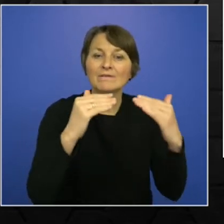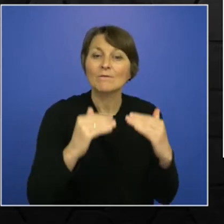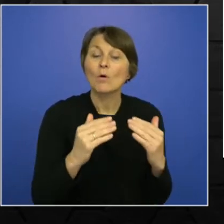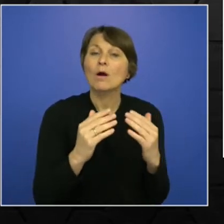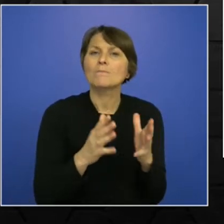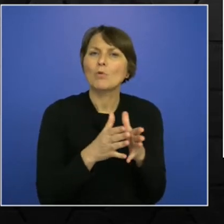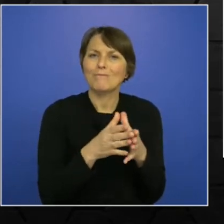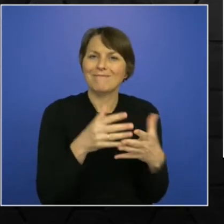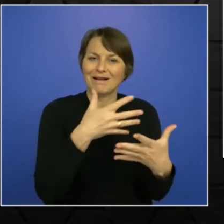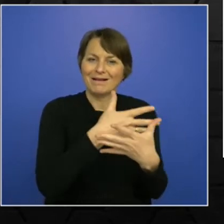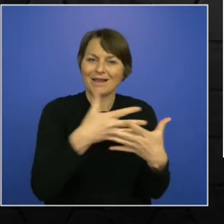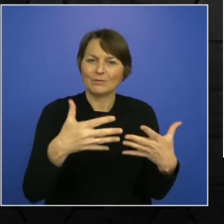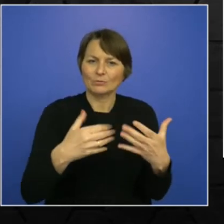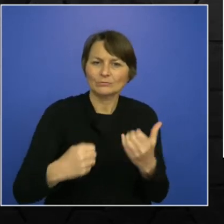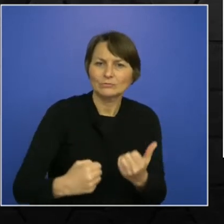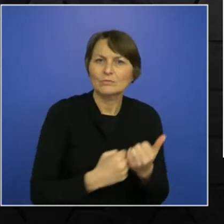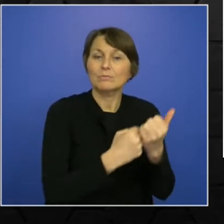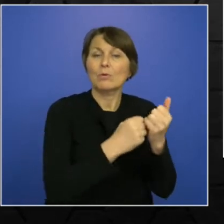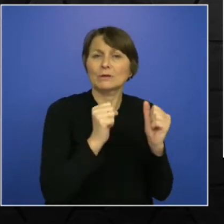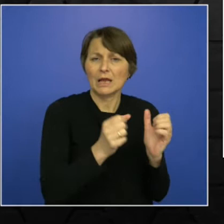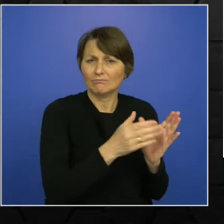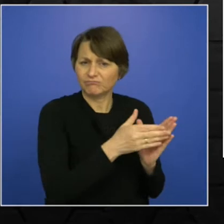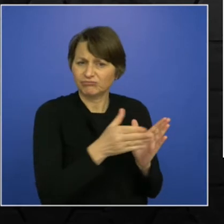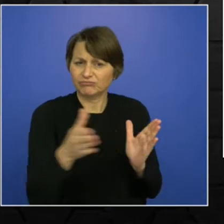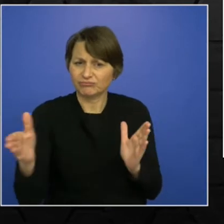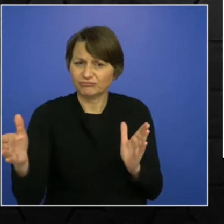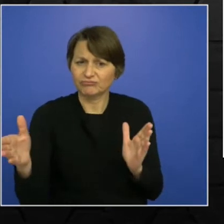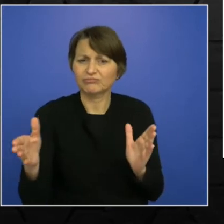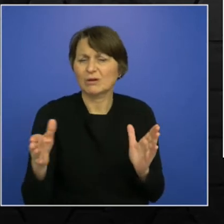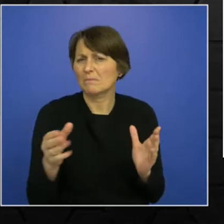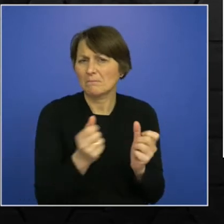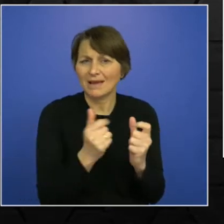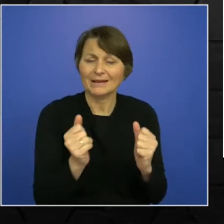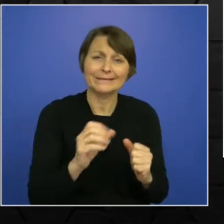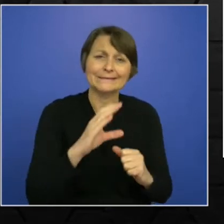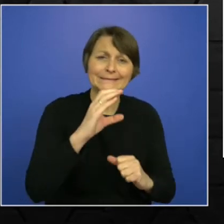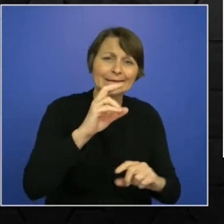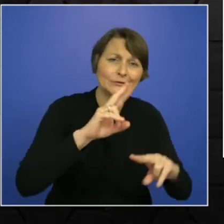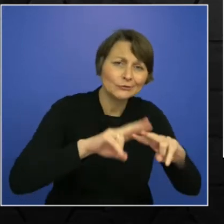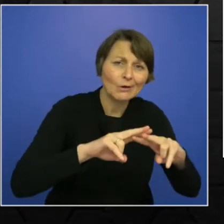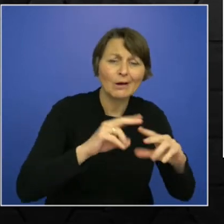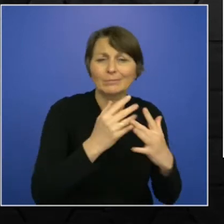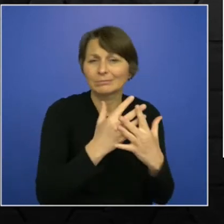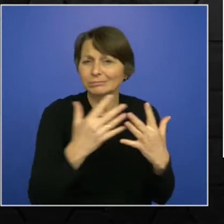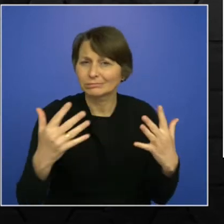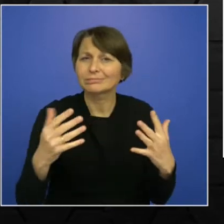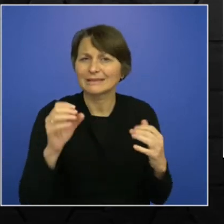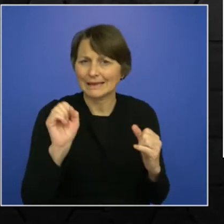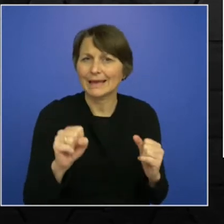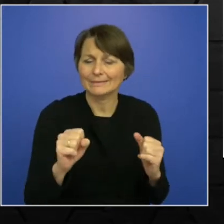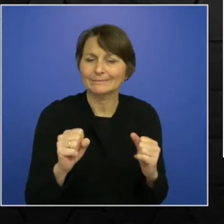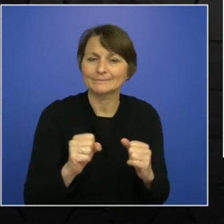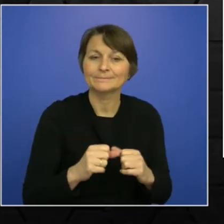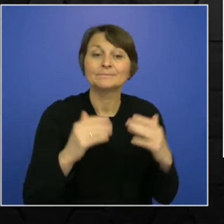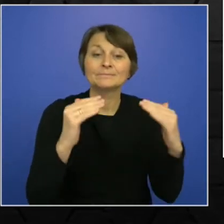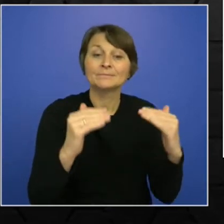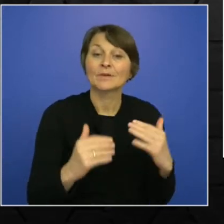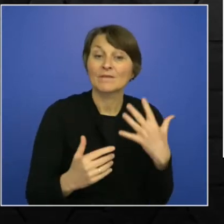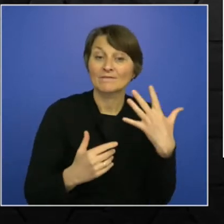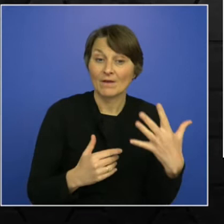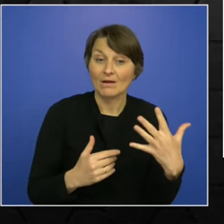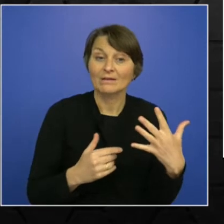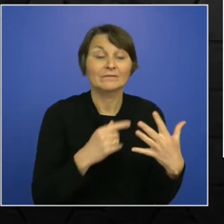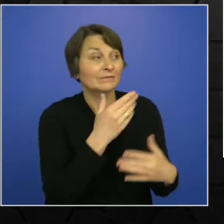R, .NET, I mean ML.NET as well, C# .NET, fast and sparse text analytics using Wowpal